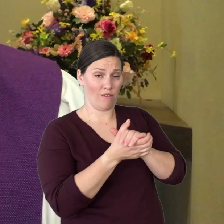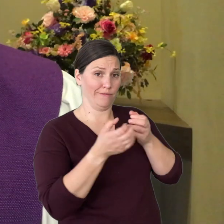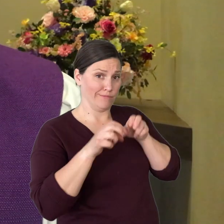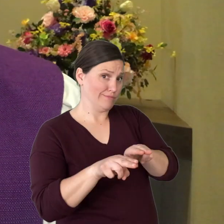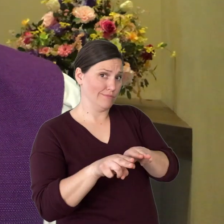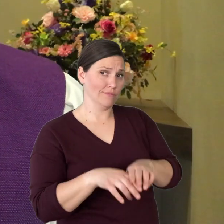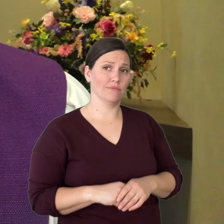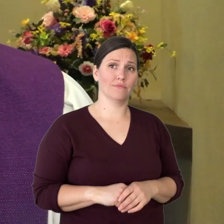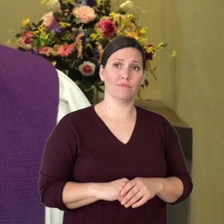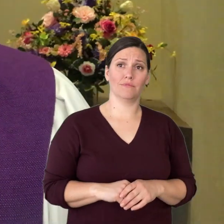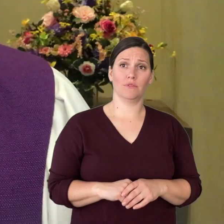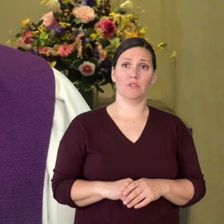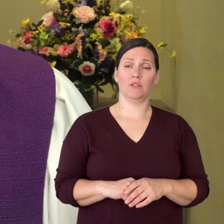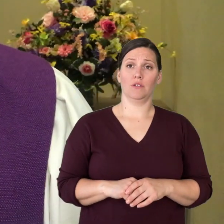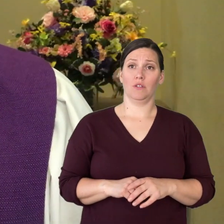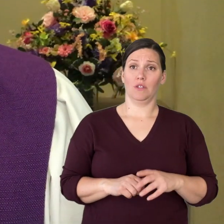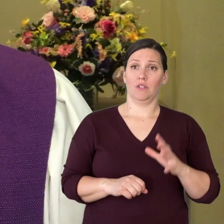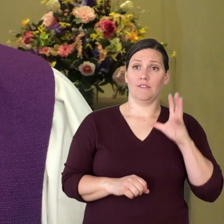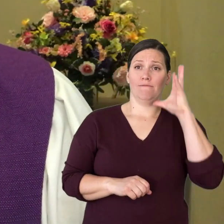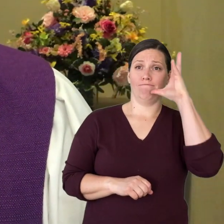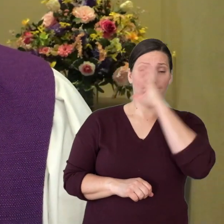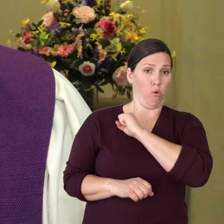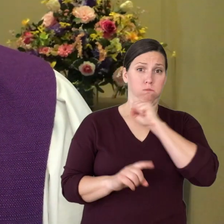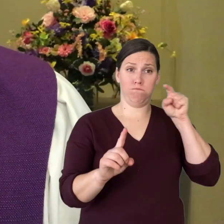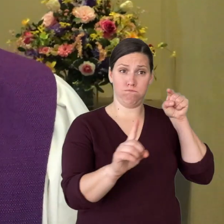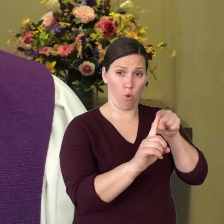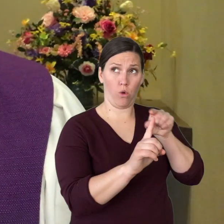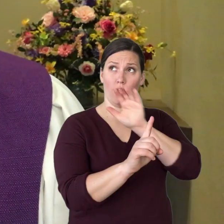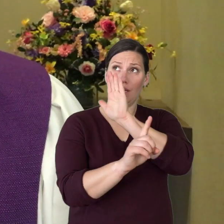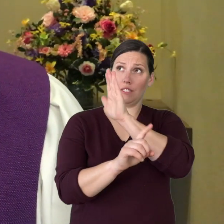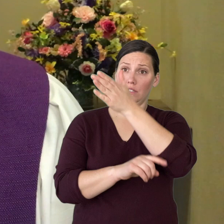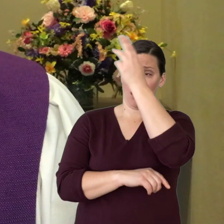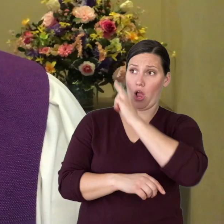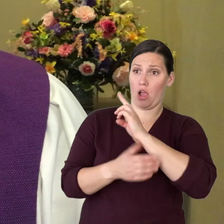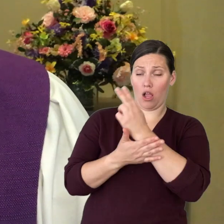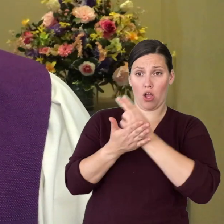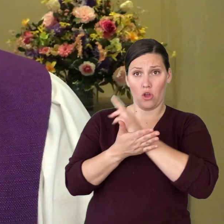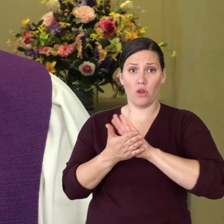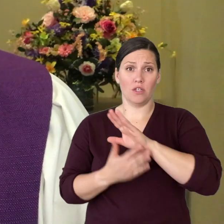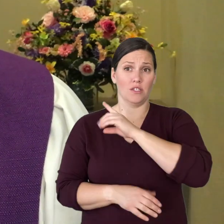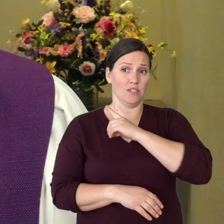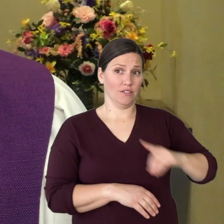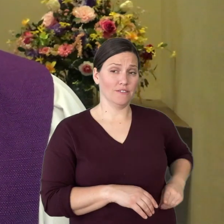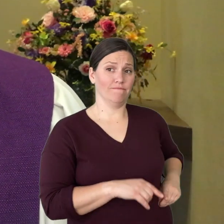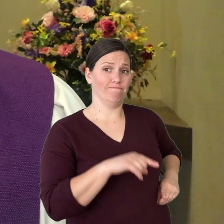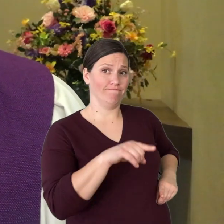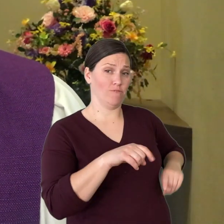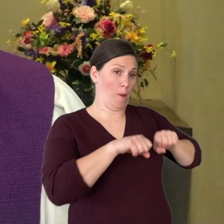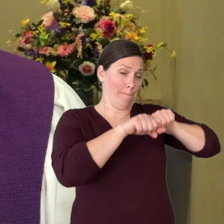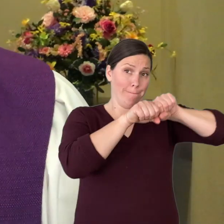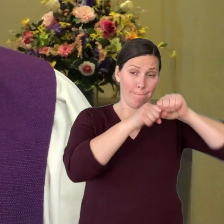He completely missed the mark of God's holiness. King David was a broken